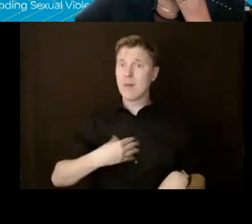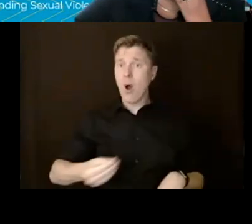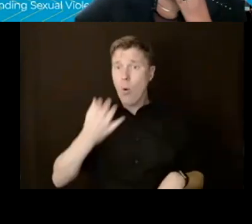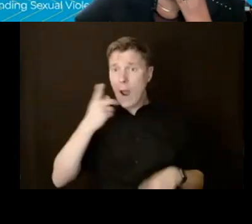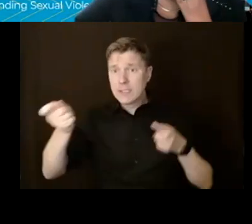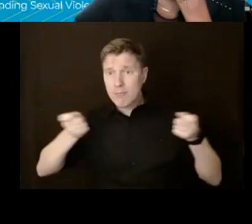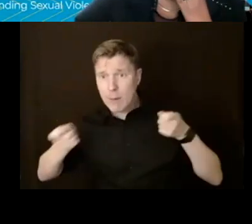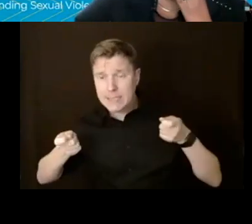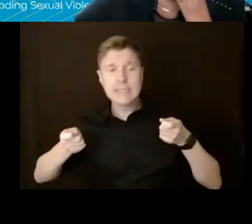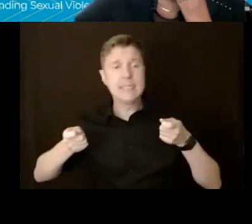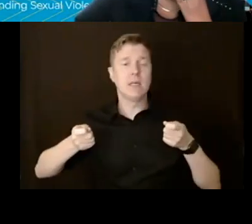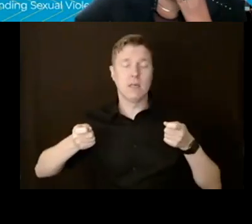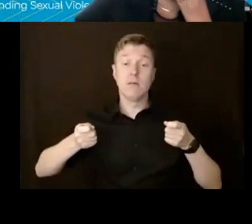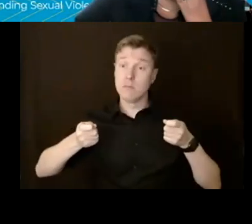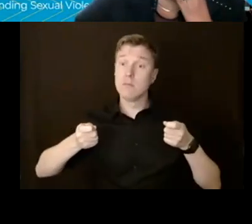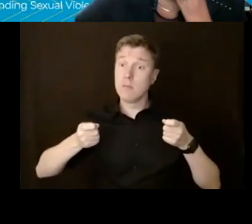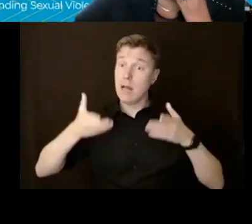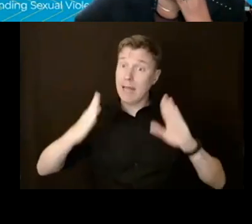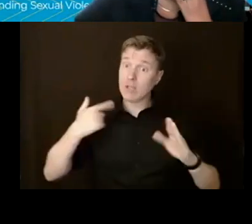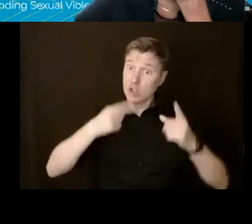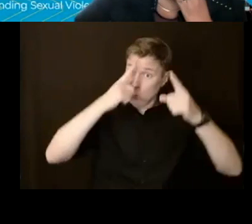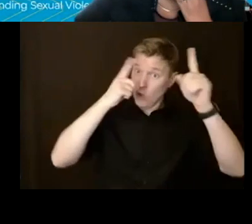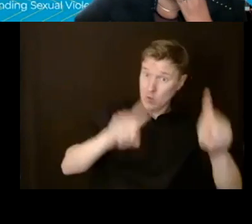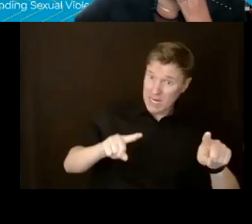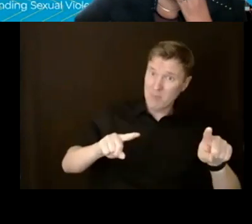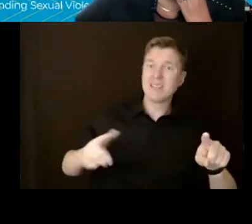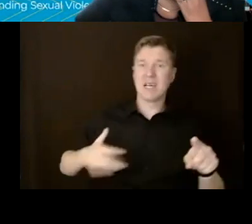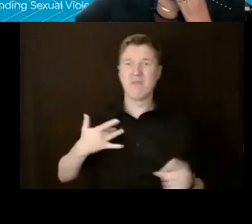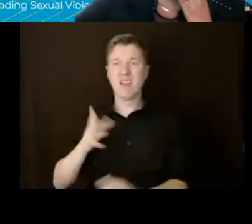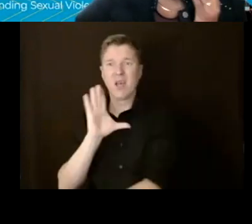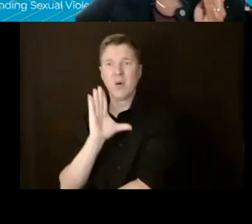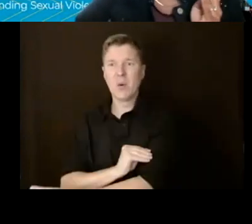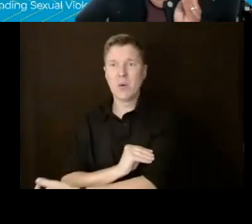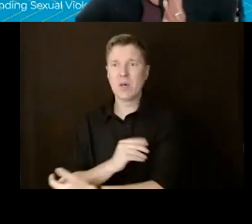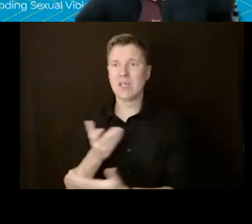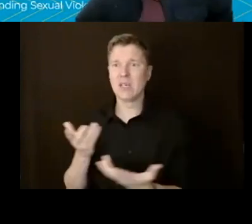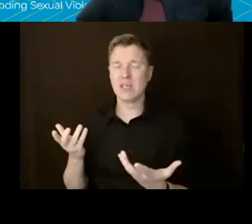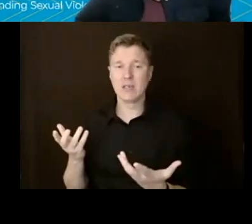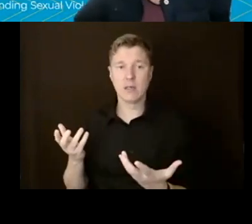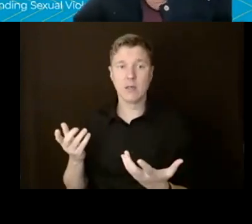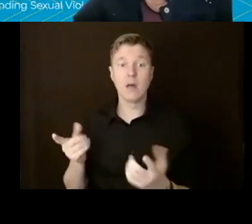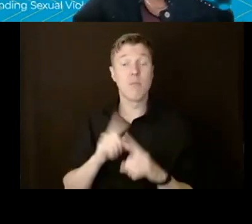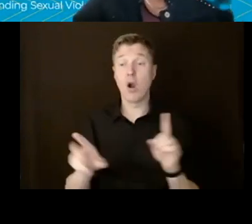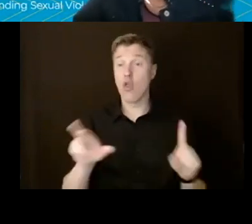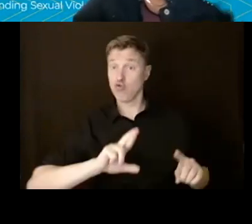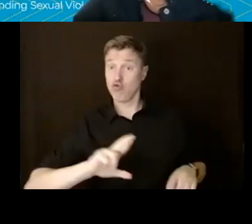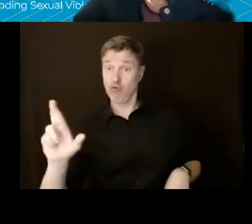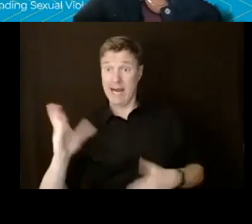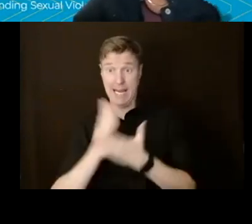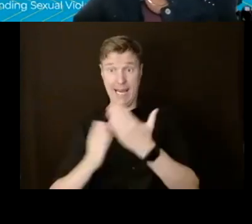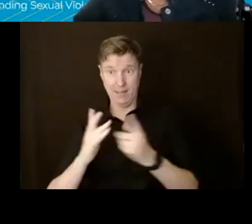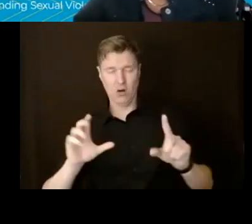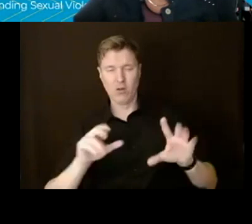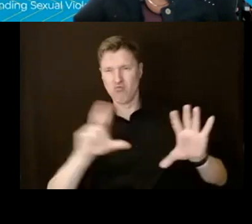agree with it, but also leaves us feeling powerless. Where in the right-hand example, you can see that